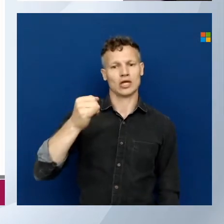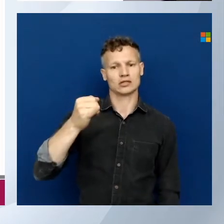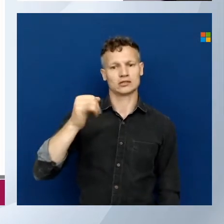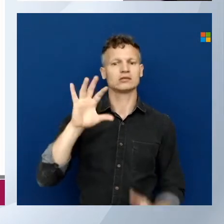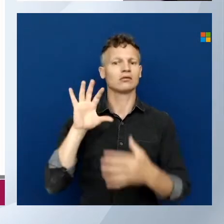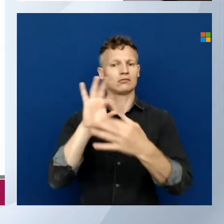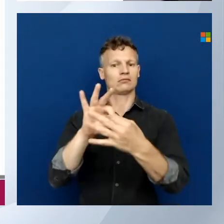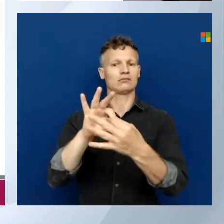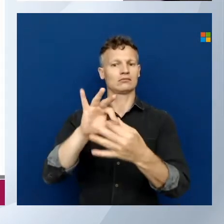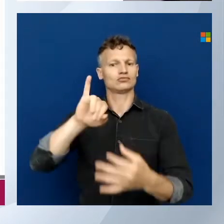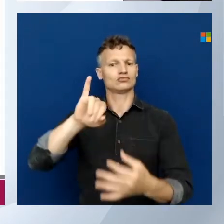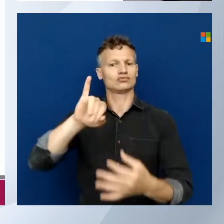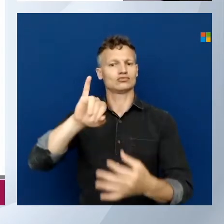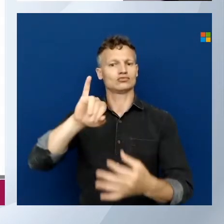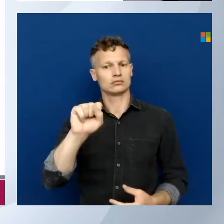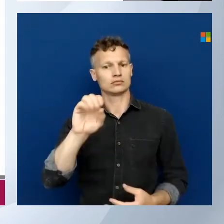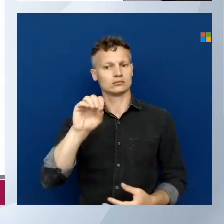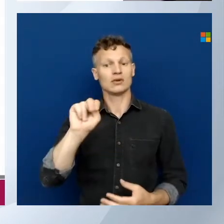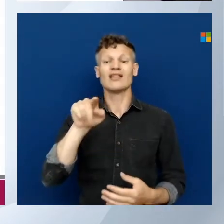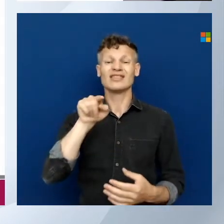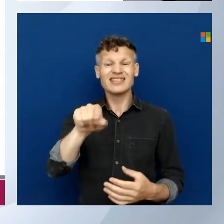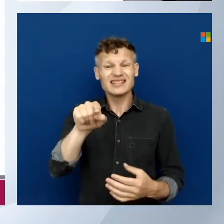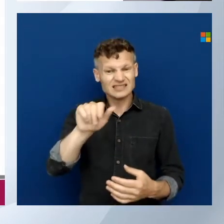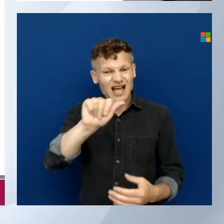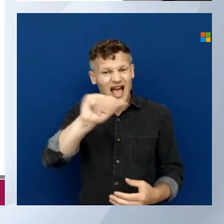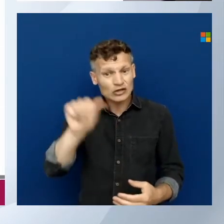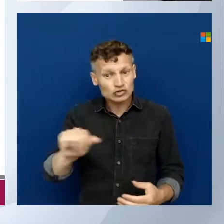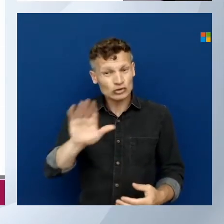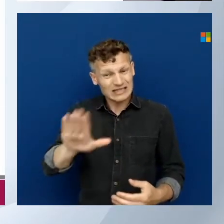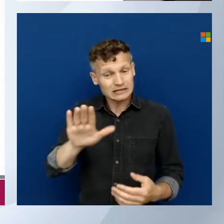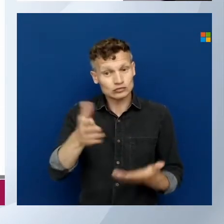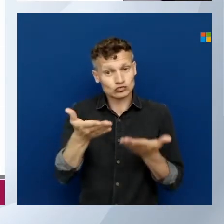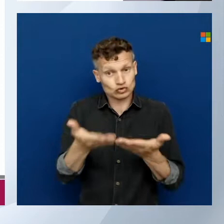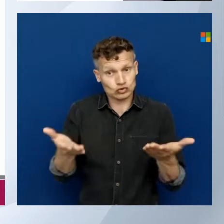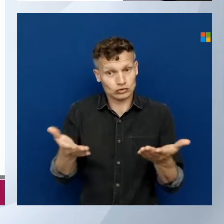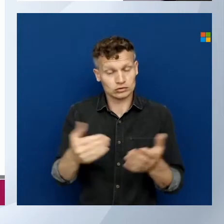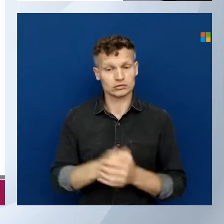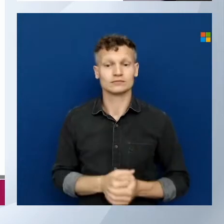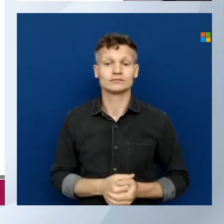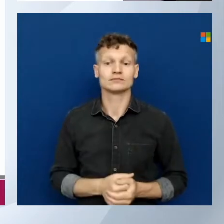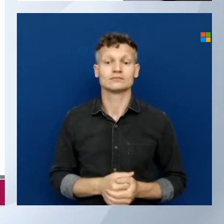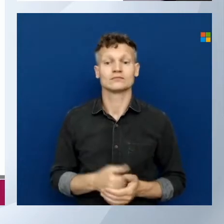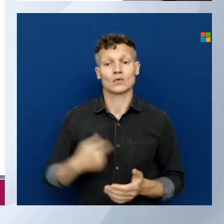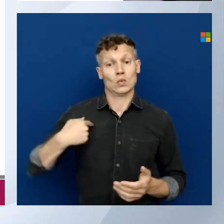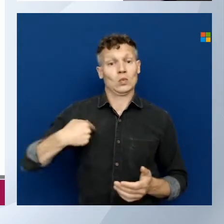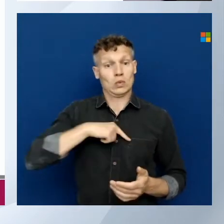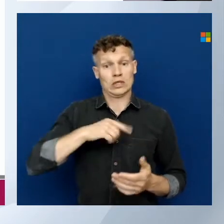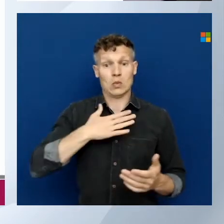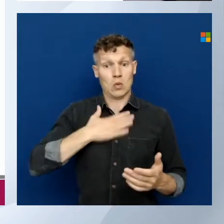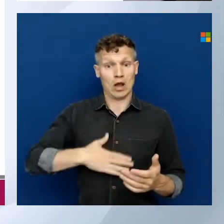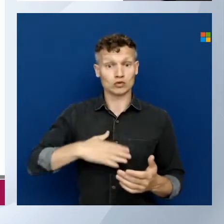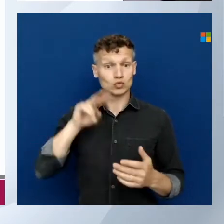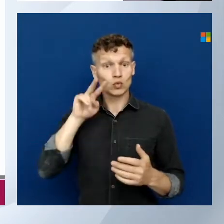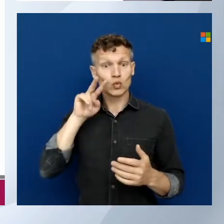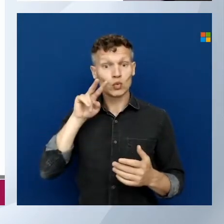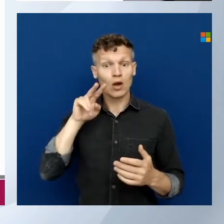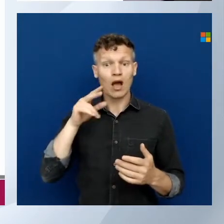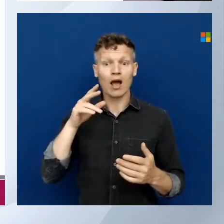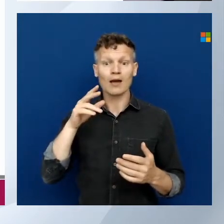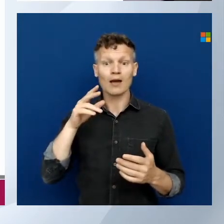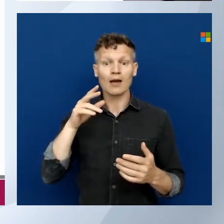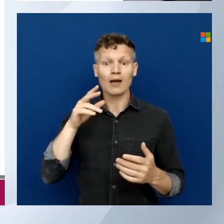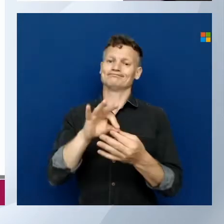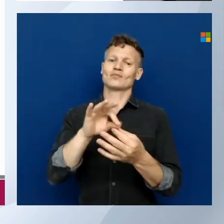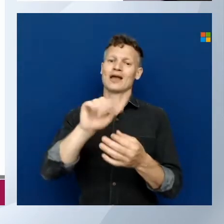Azure resources. And in case we want to work with arrays, we have to make sure that they are placed within